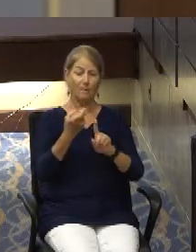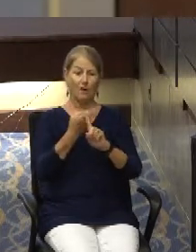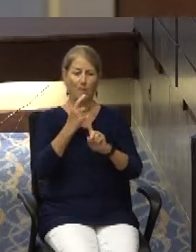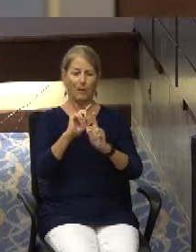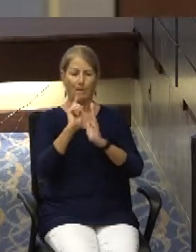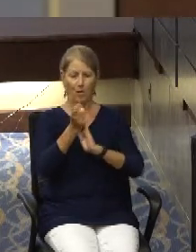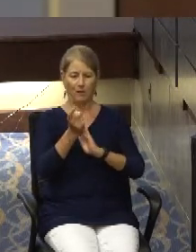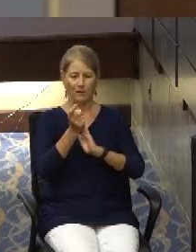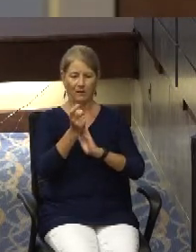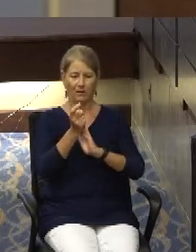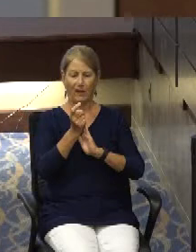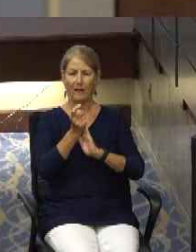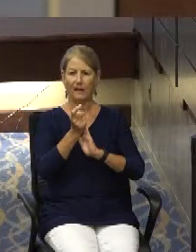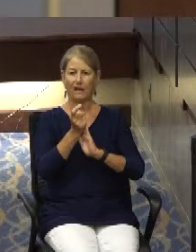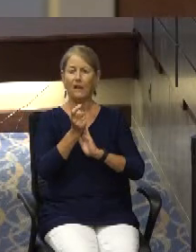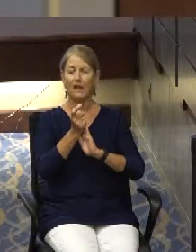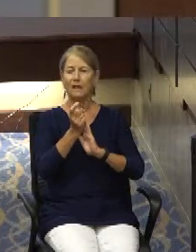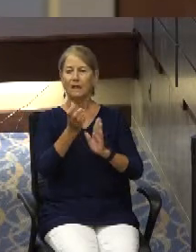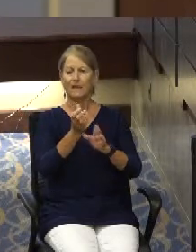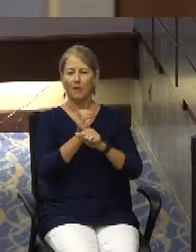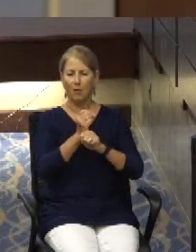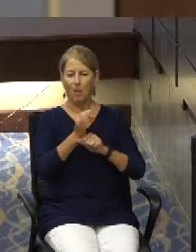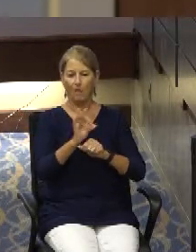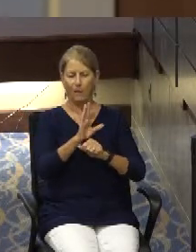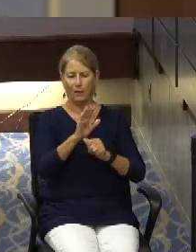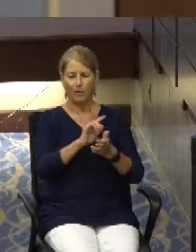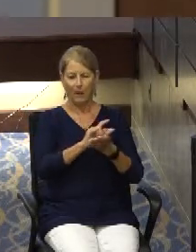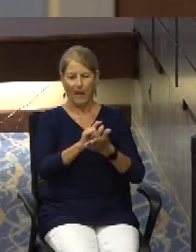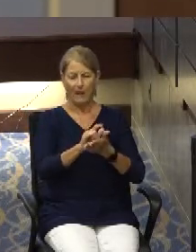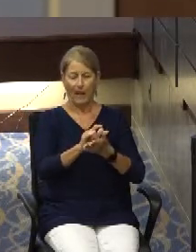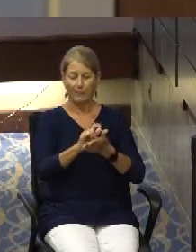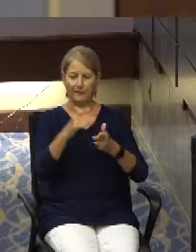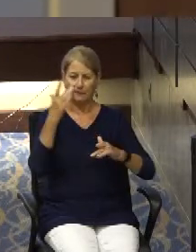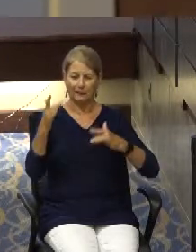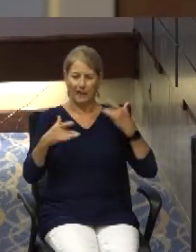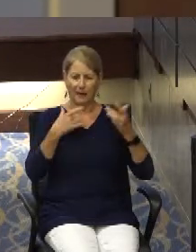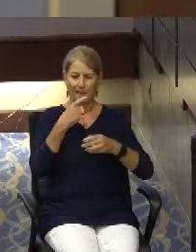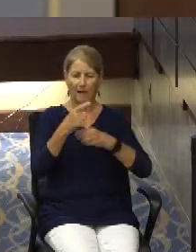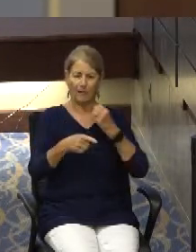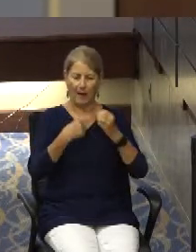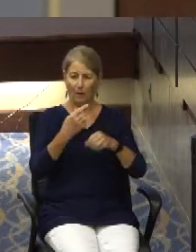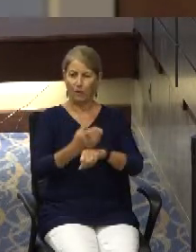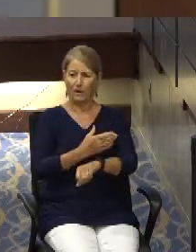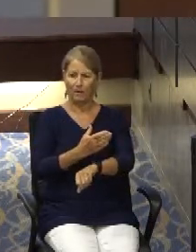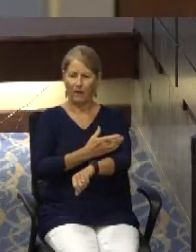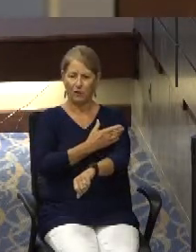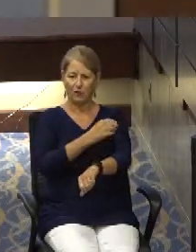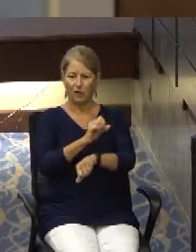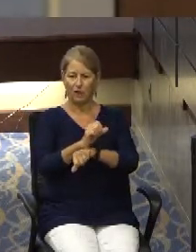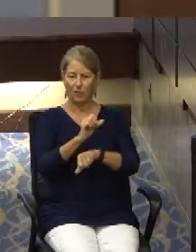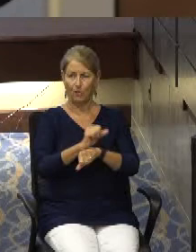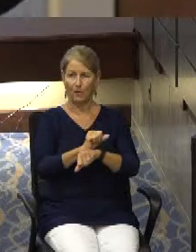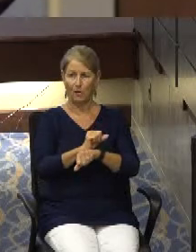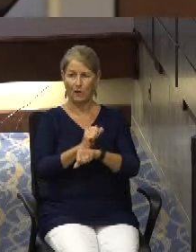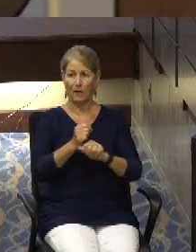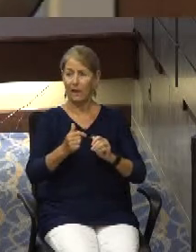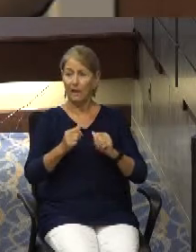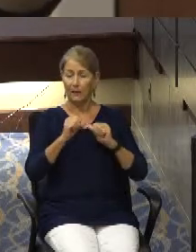jet bridge. And so I'm super excited about the renovation and work. I keep telling you, I need to see these pictures in the